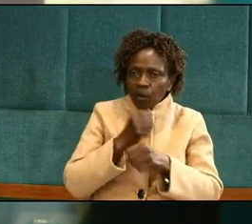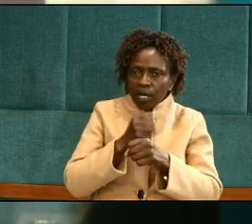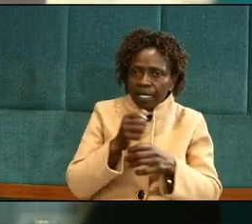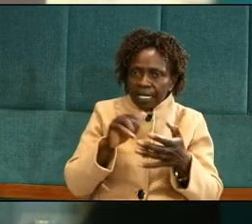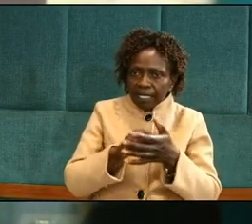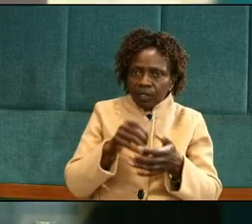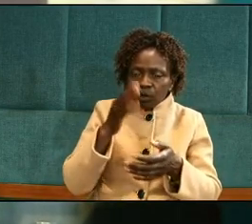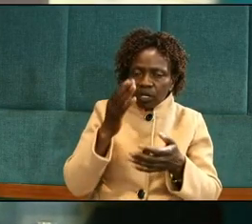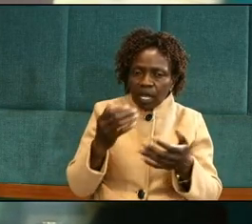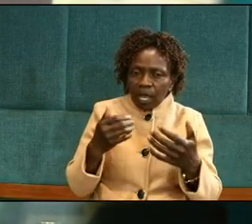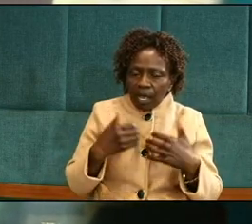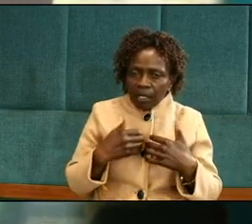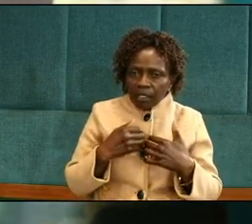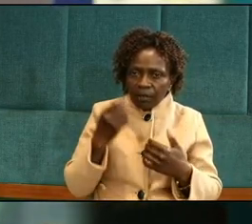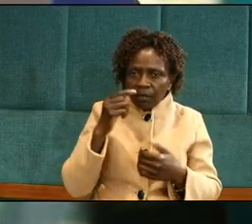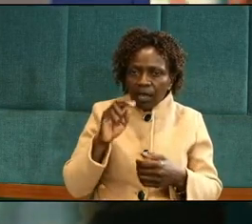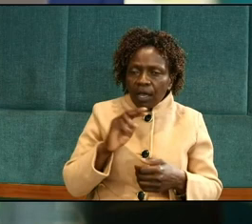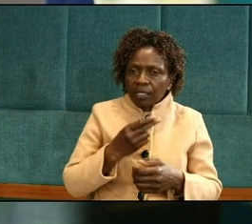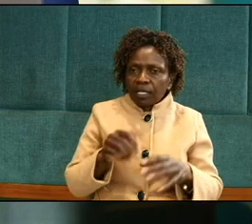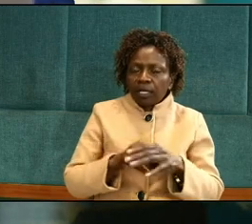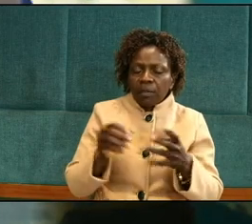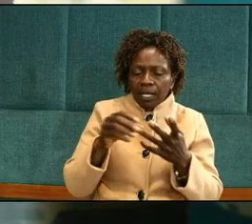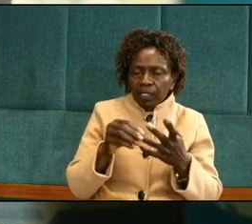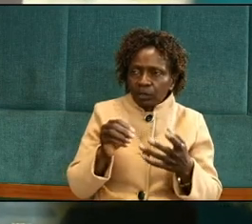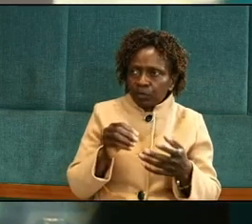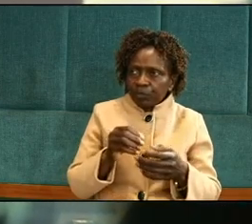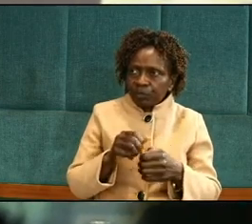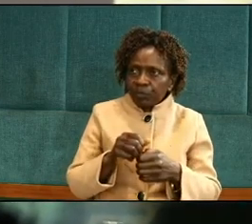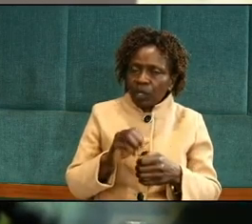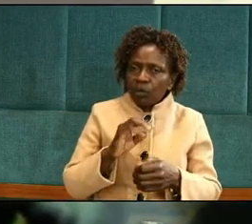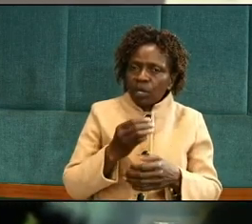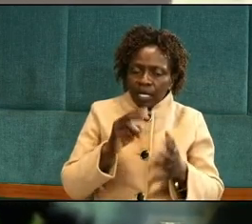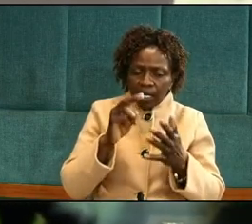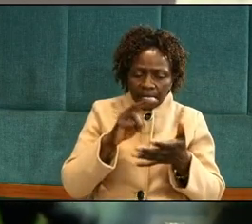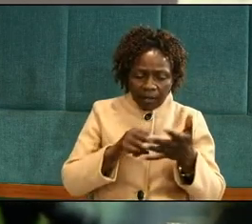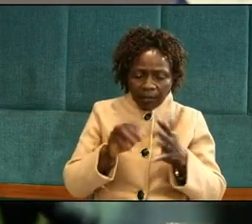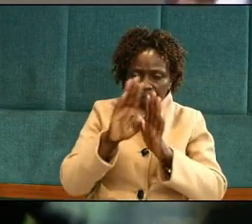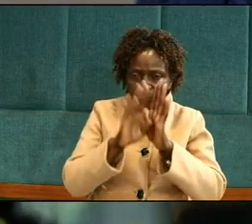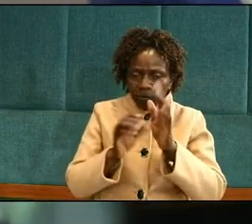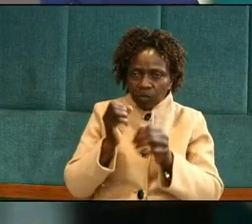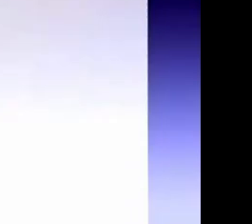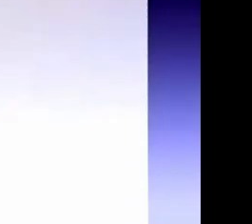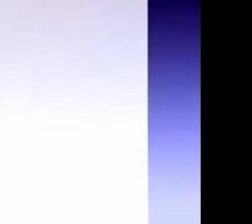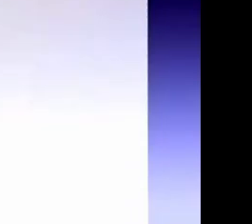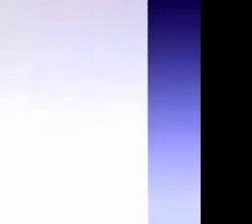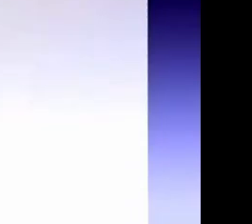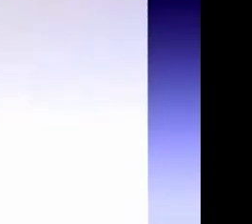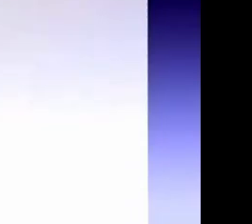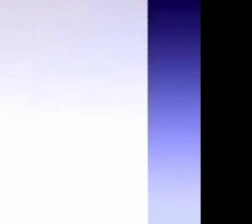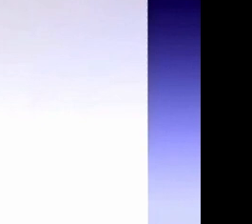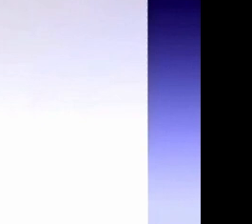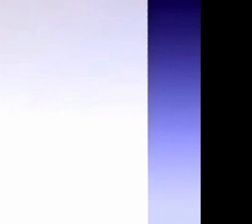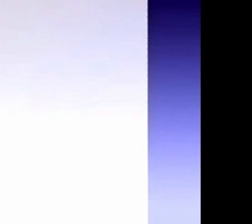has envisioned for marriage. Only as we get a glimpse from Scripture that we understand the value